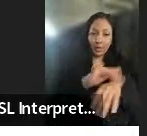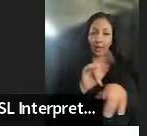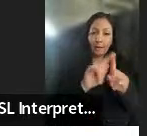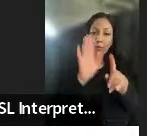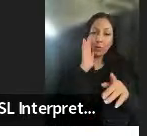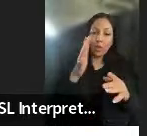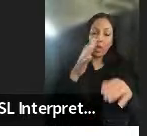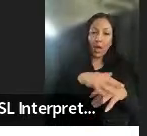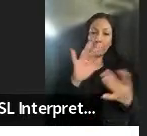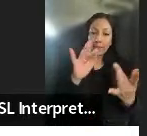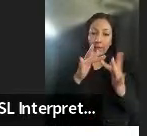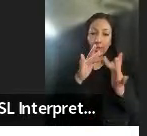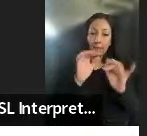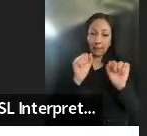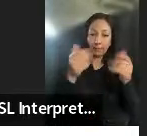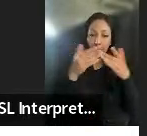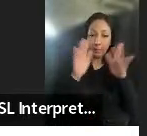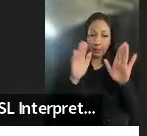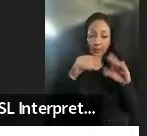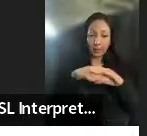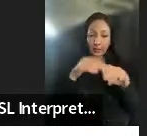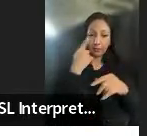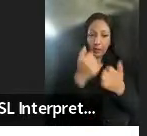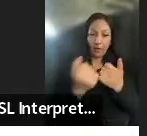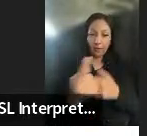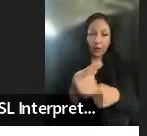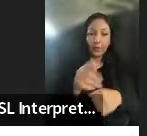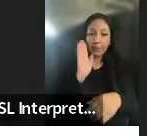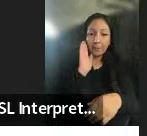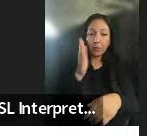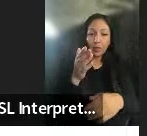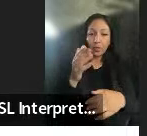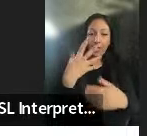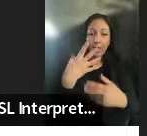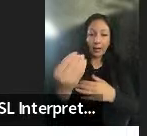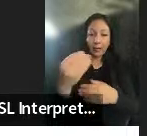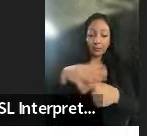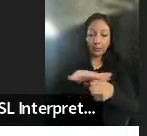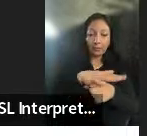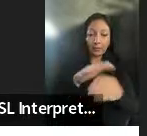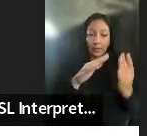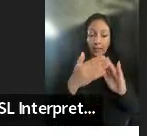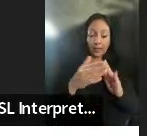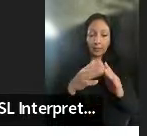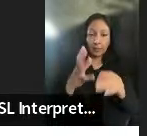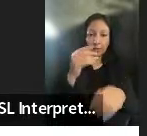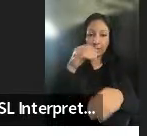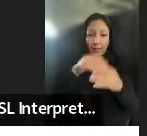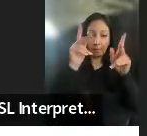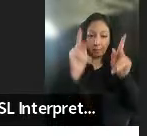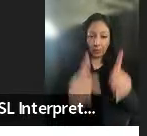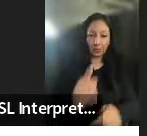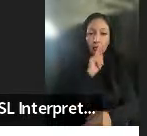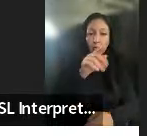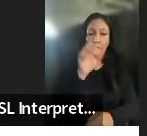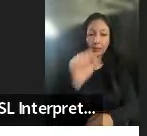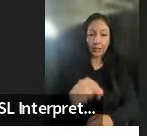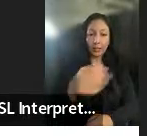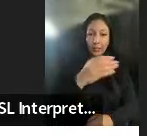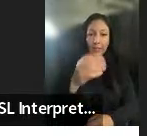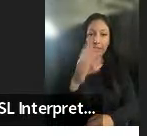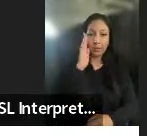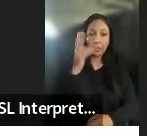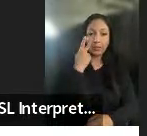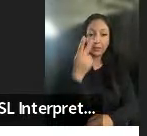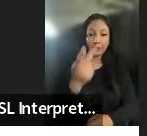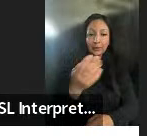publicly accessible, available to everyone. And we will be going out into the communities in person. Absolutely. I also look forward